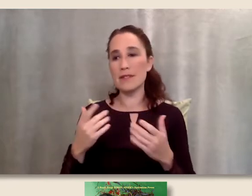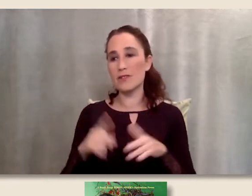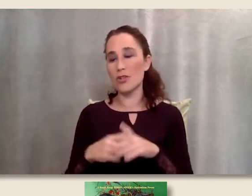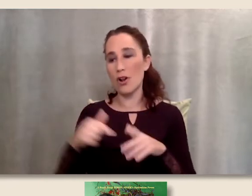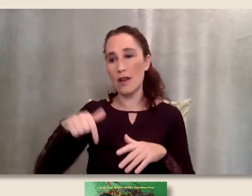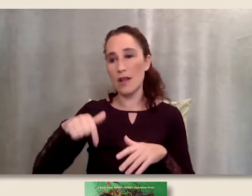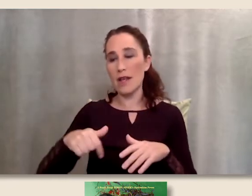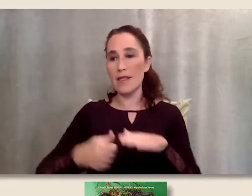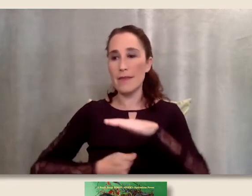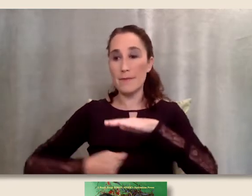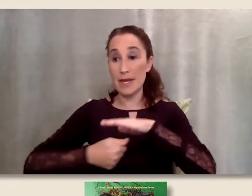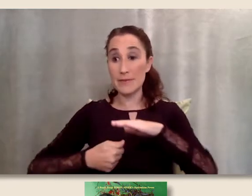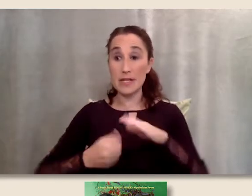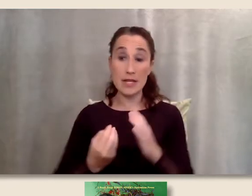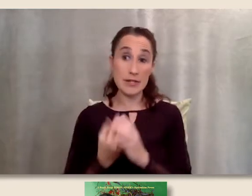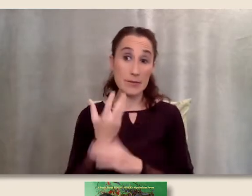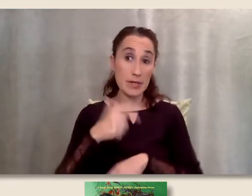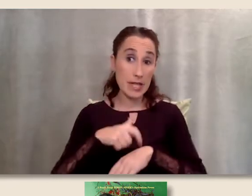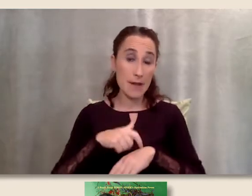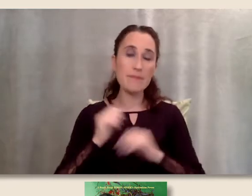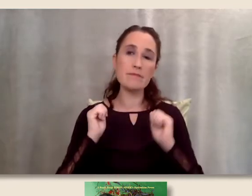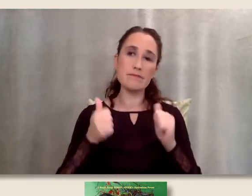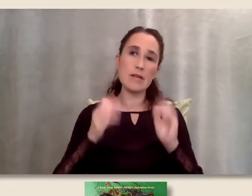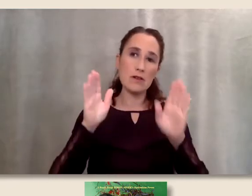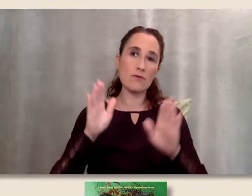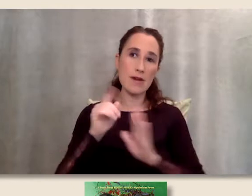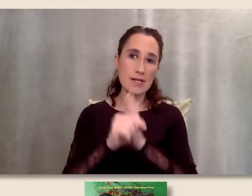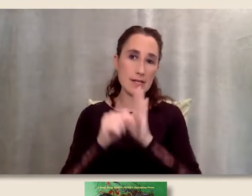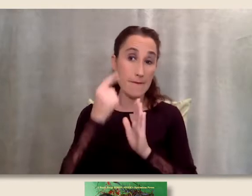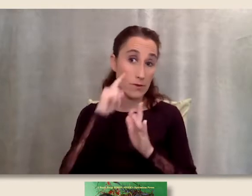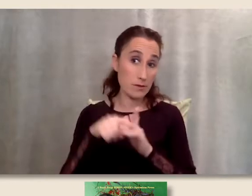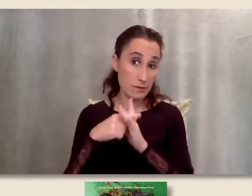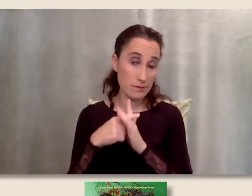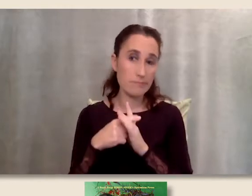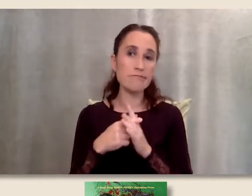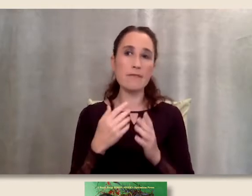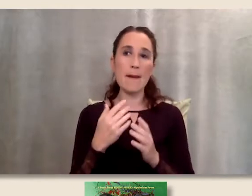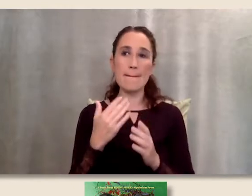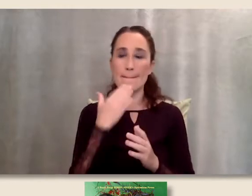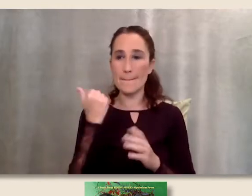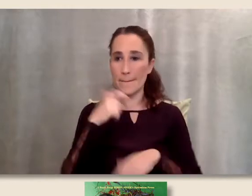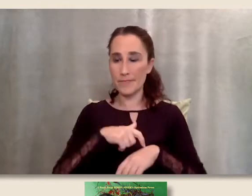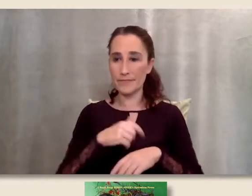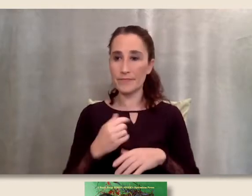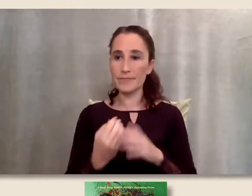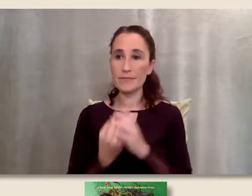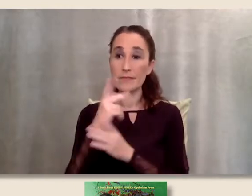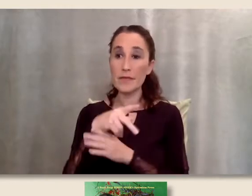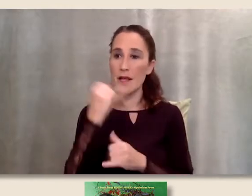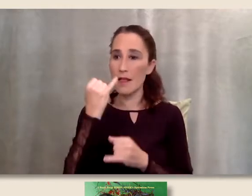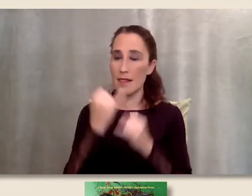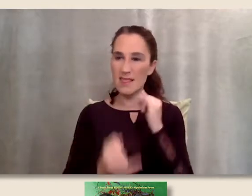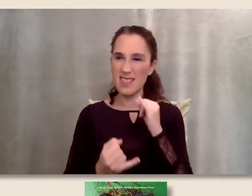And it's a great time to start seeds in the spring because you want to plant when you have the last frost, after